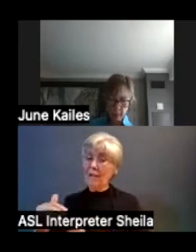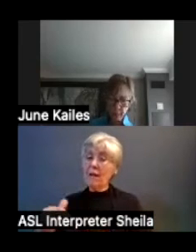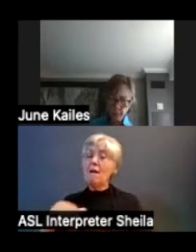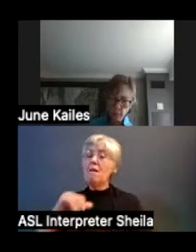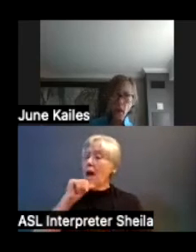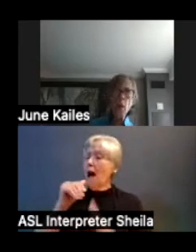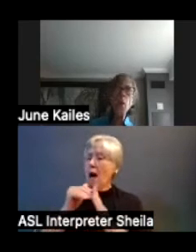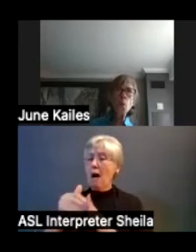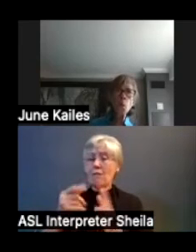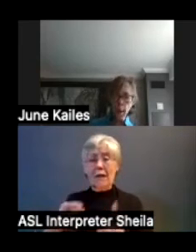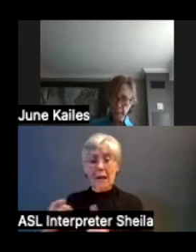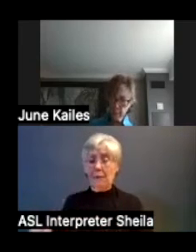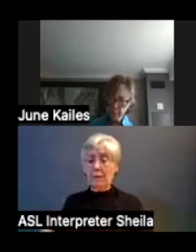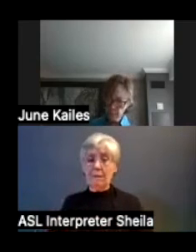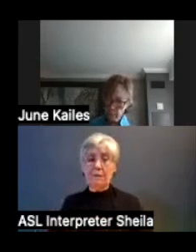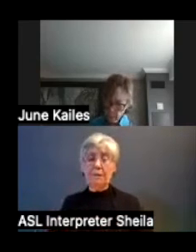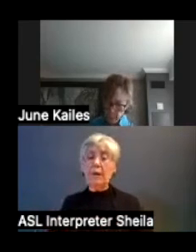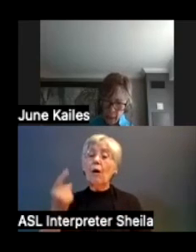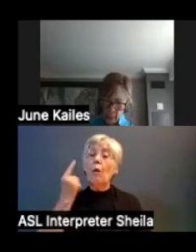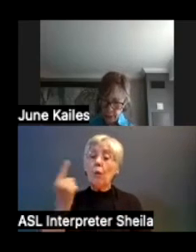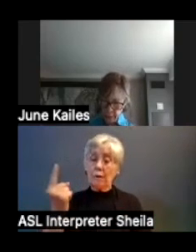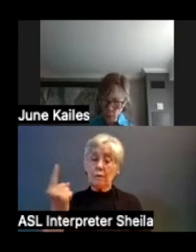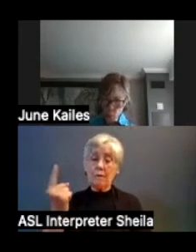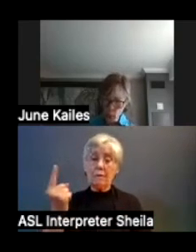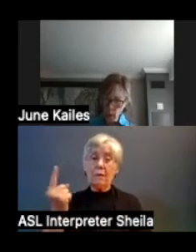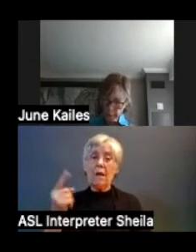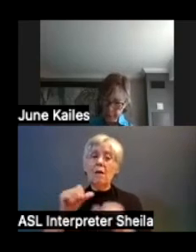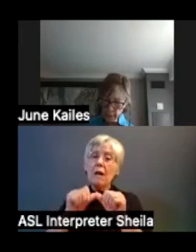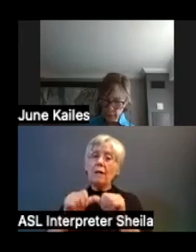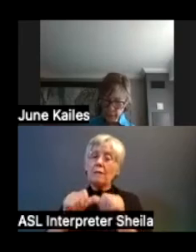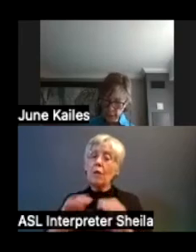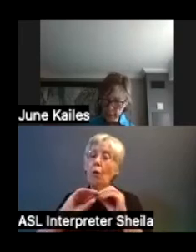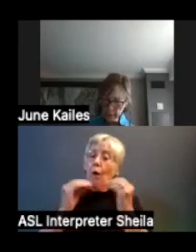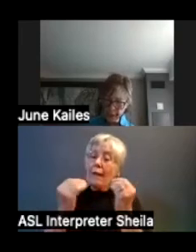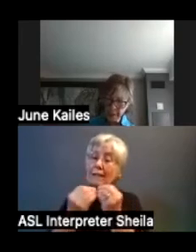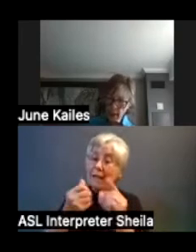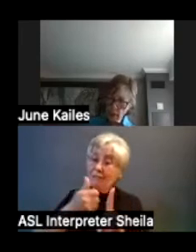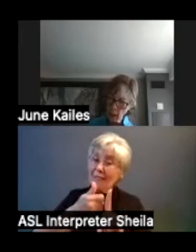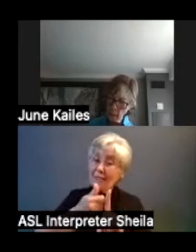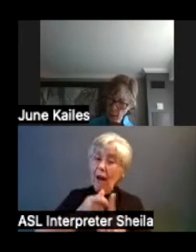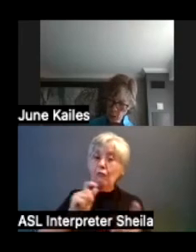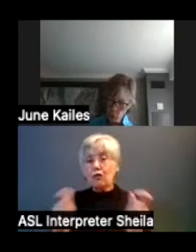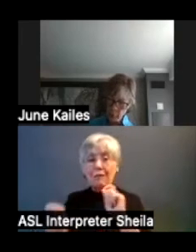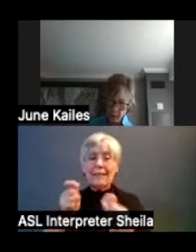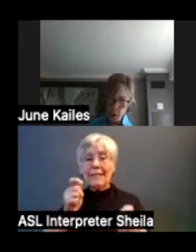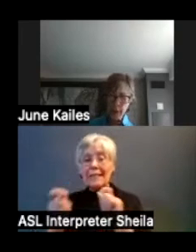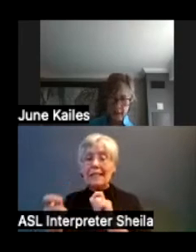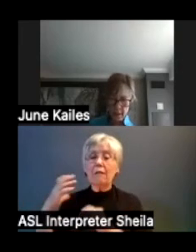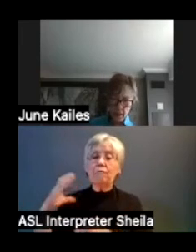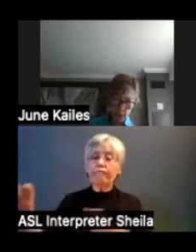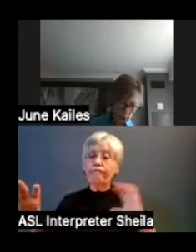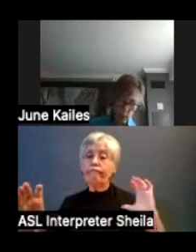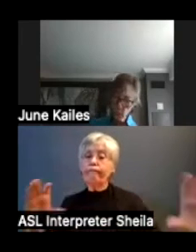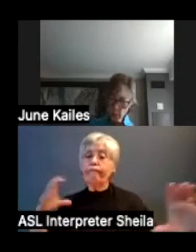common? 1, constant organizational shifting of workload